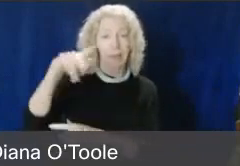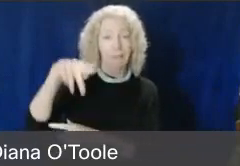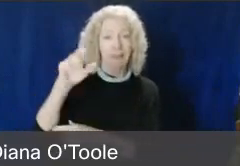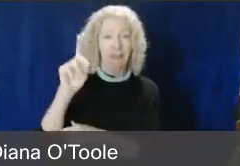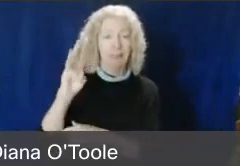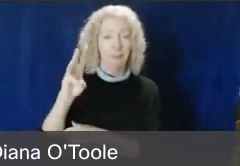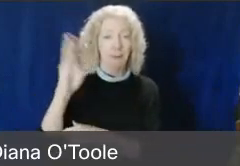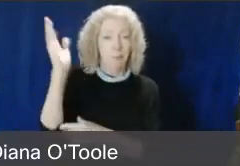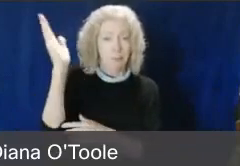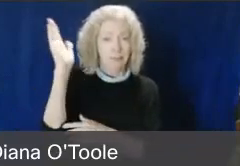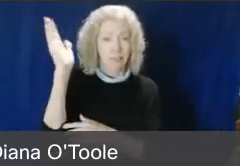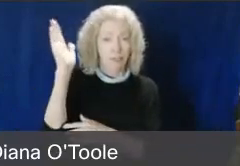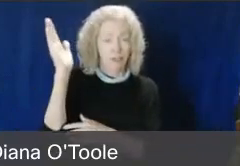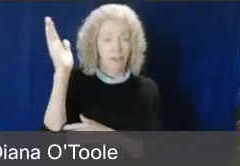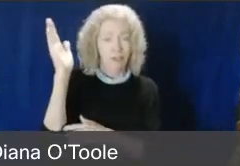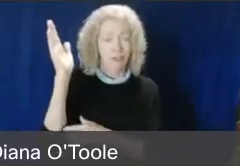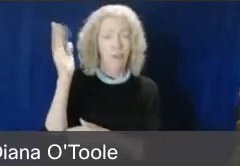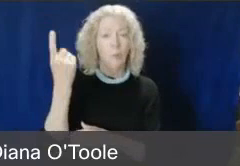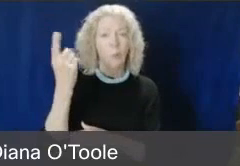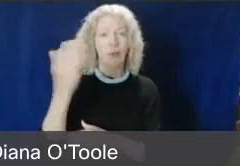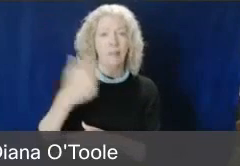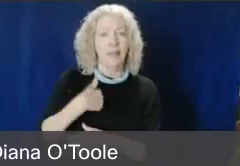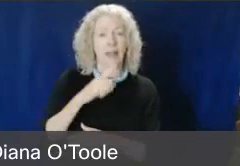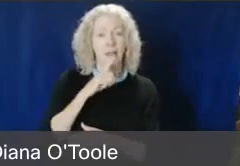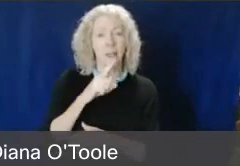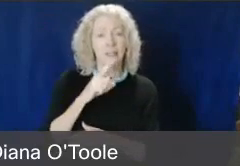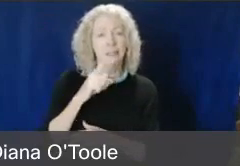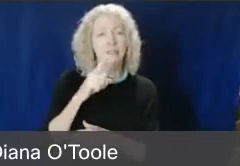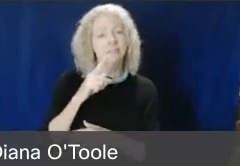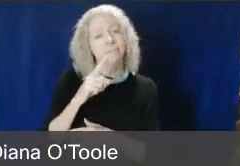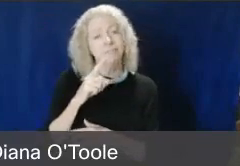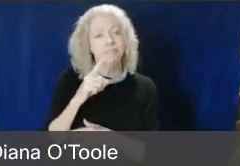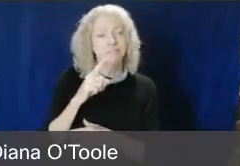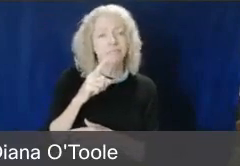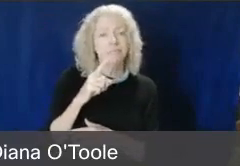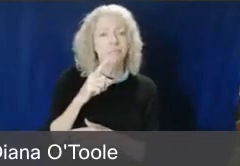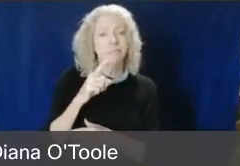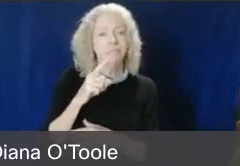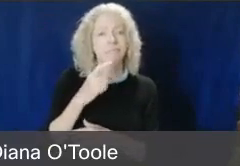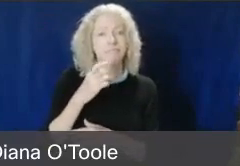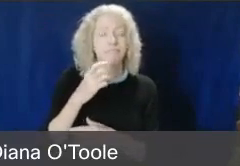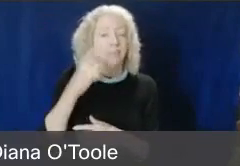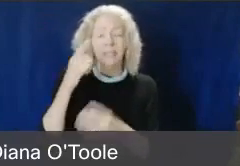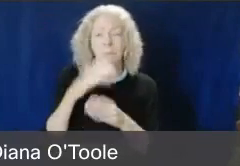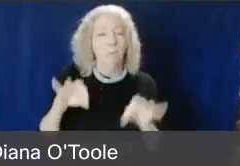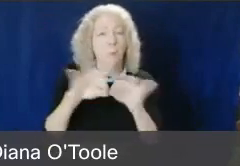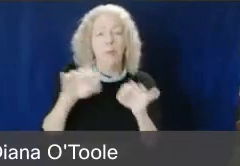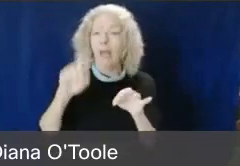one of the things that I care really deeply about is providing really transparent information and being